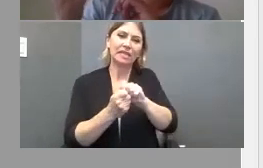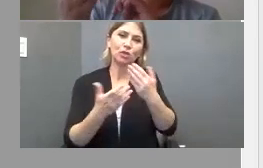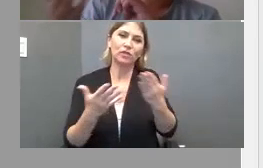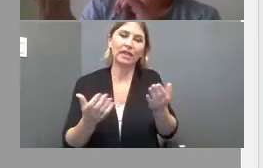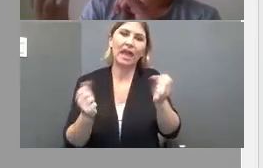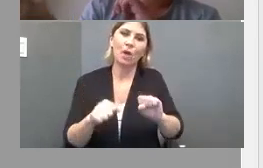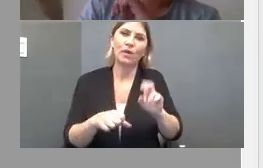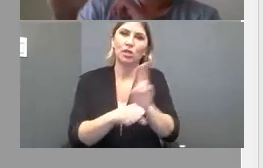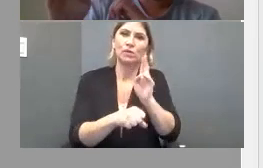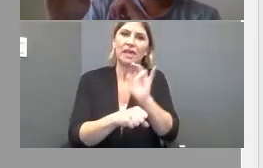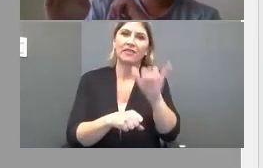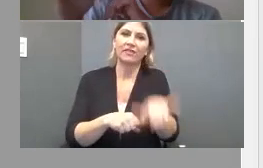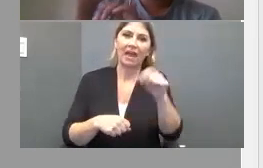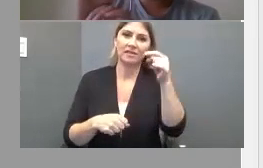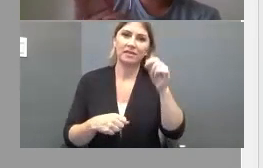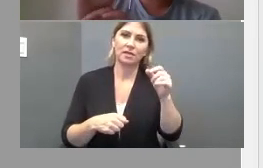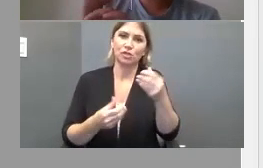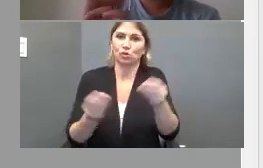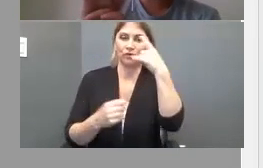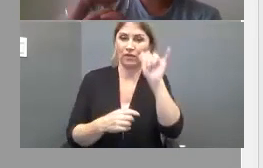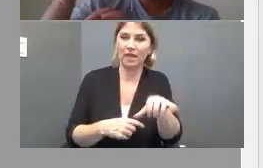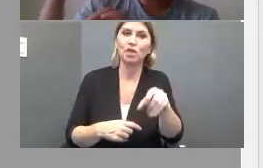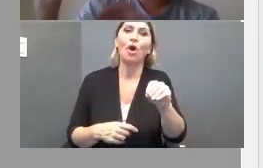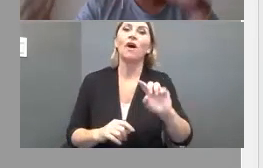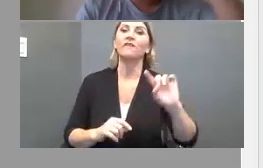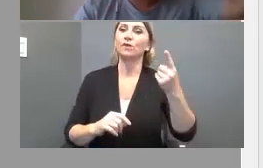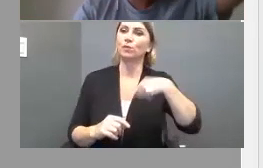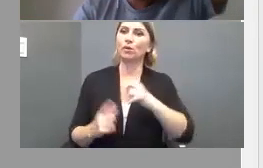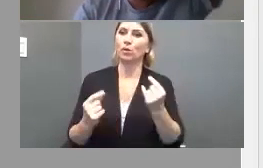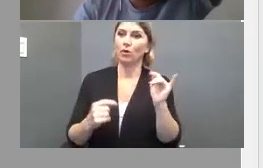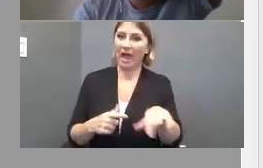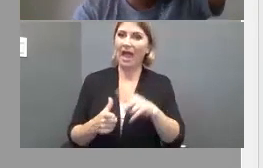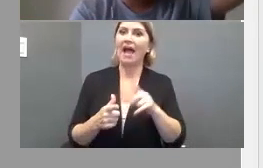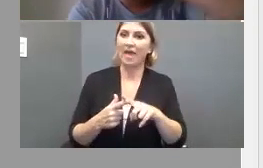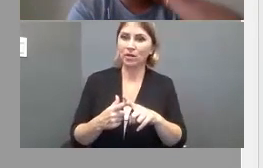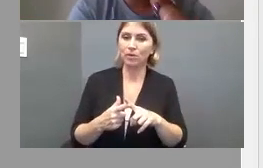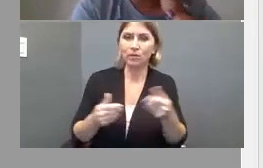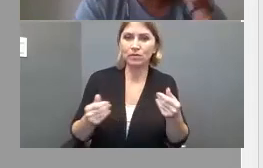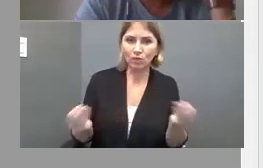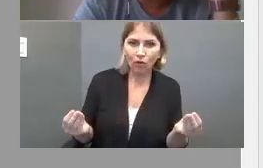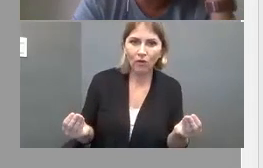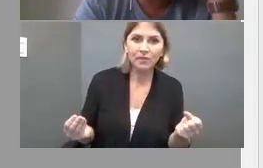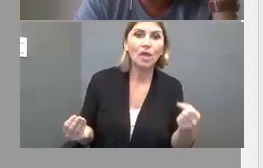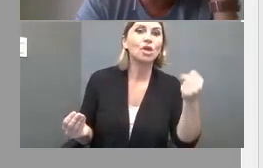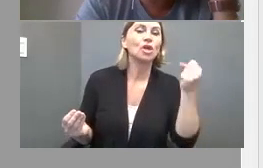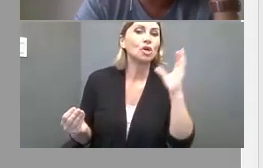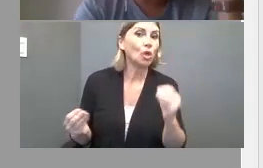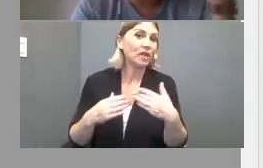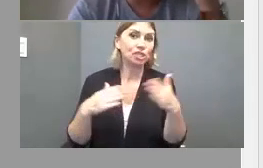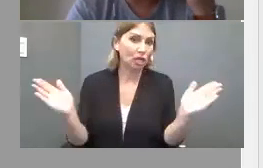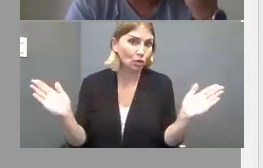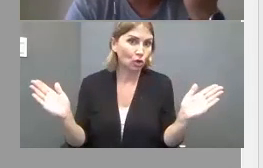the recurrence relation of this program is. First, we will do that, and then we are going to talk about solving them. So in general, a